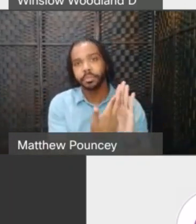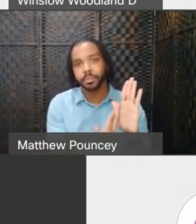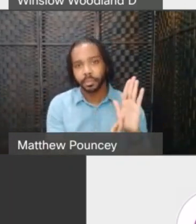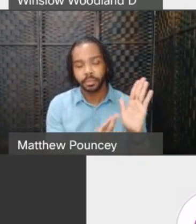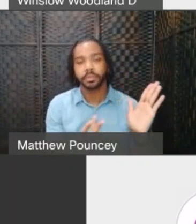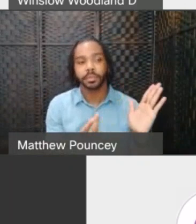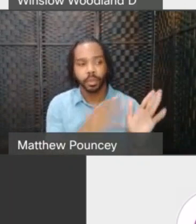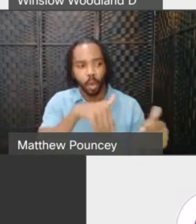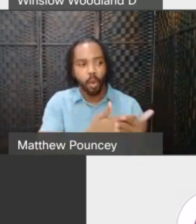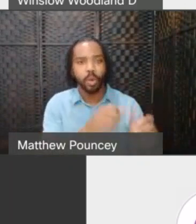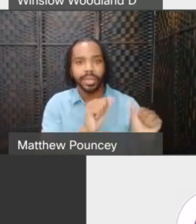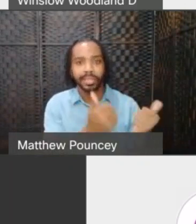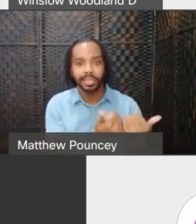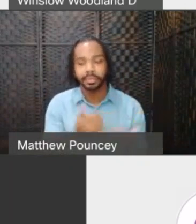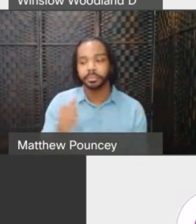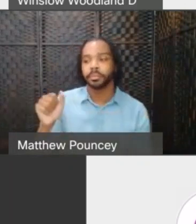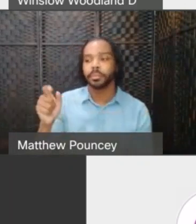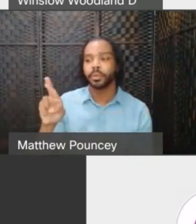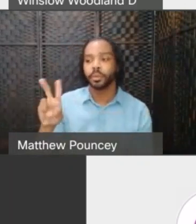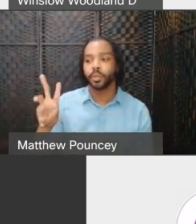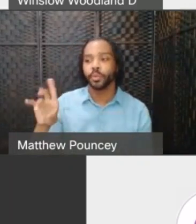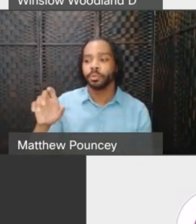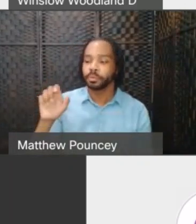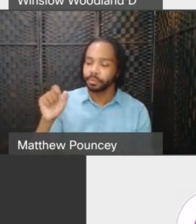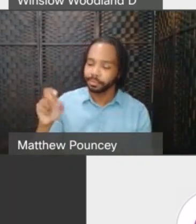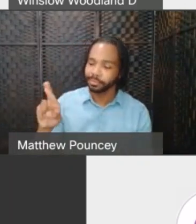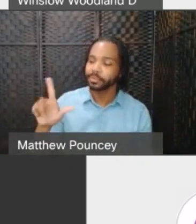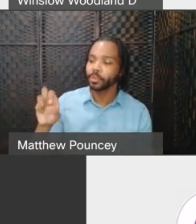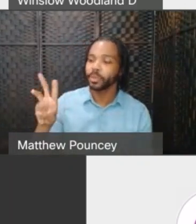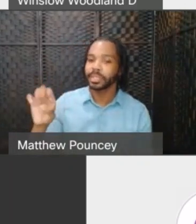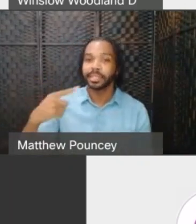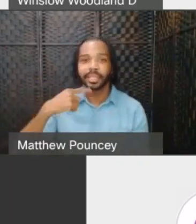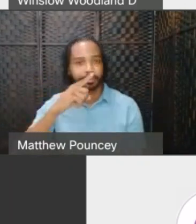agency. That is correct. And thank you for that.